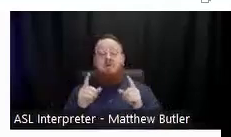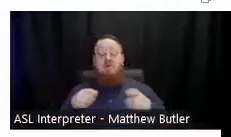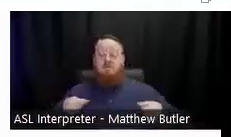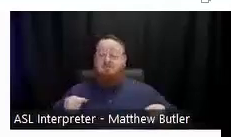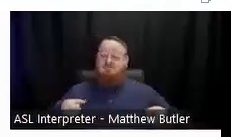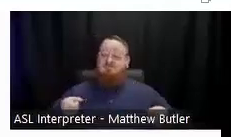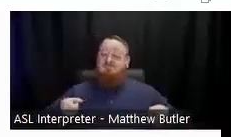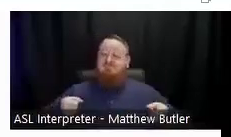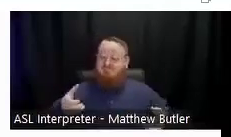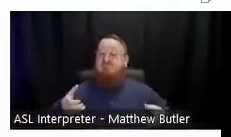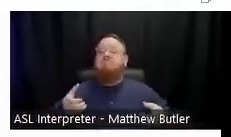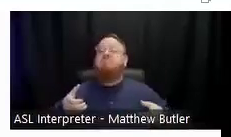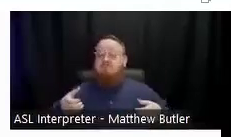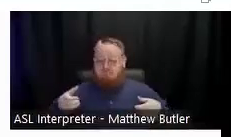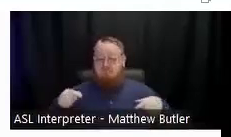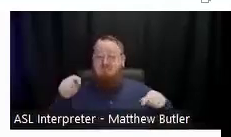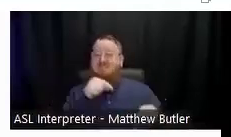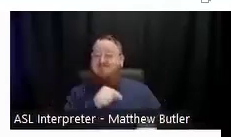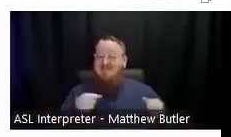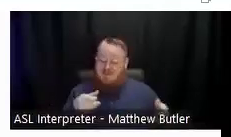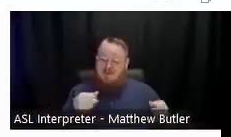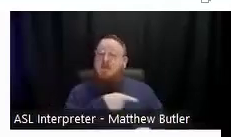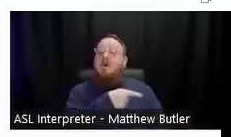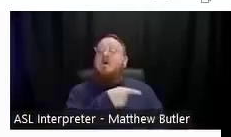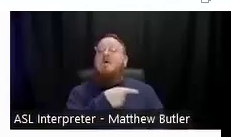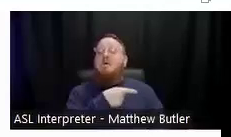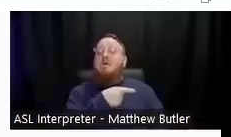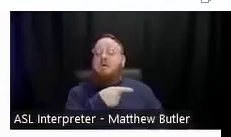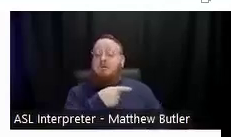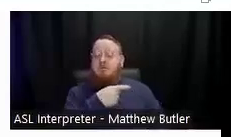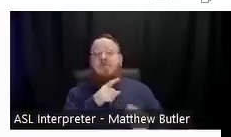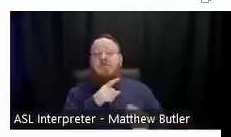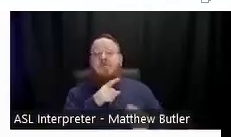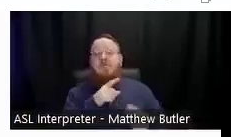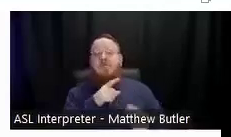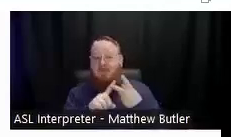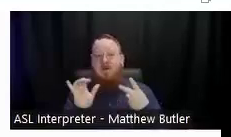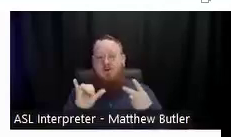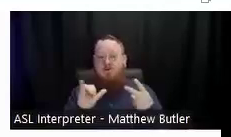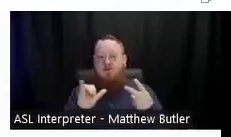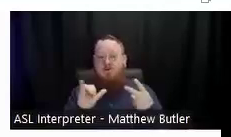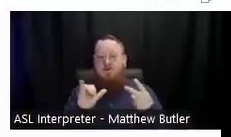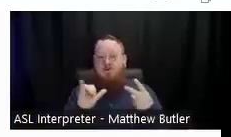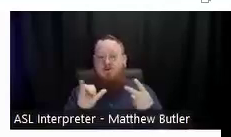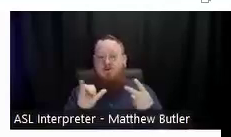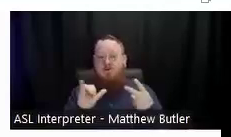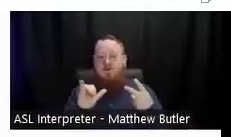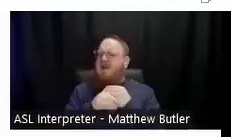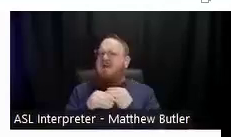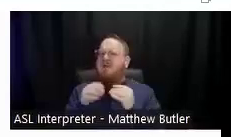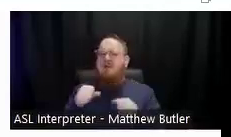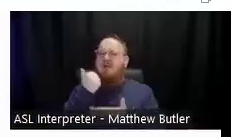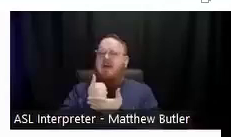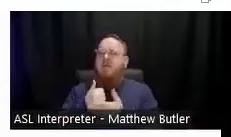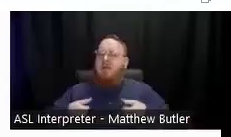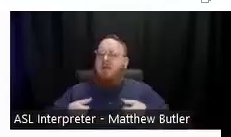has a wheelchair that she uses, but she also has a device you can put on it to make it less work to push. It